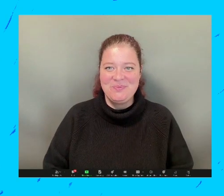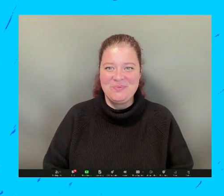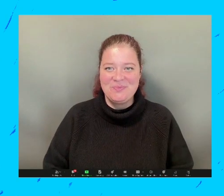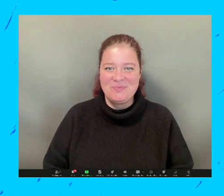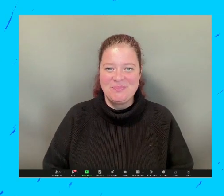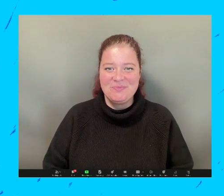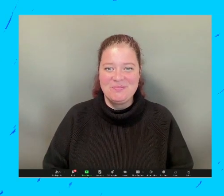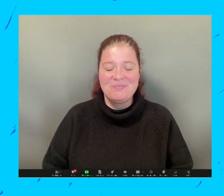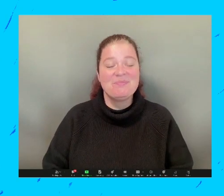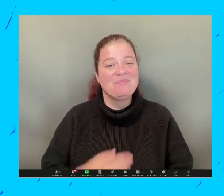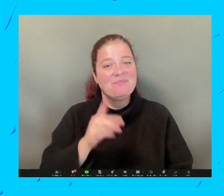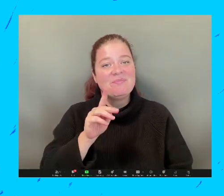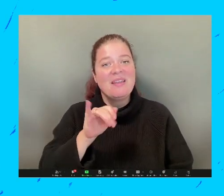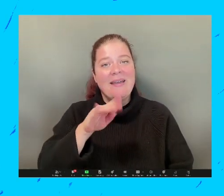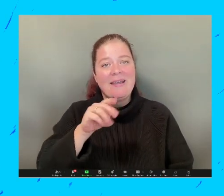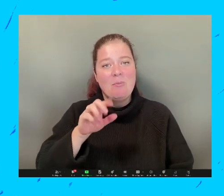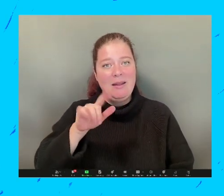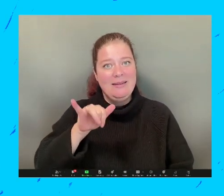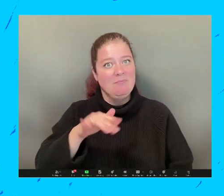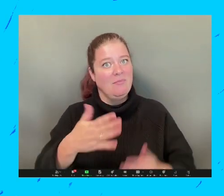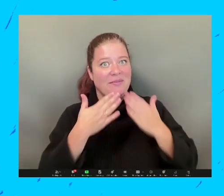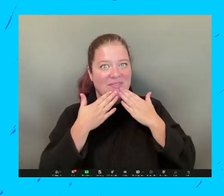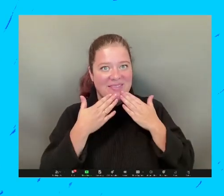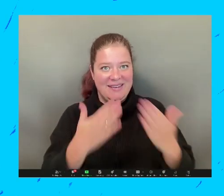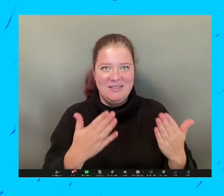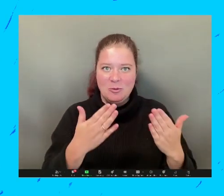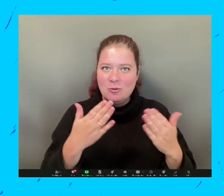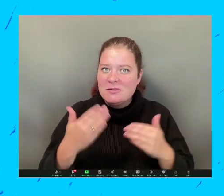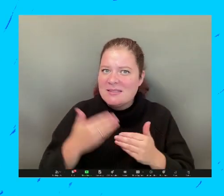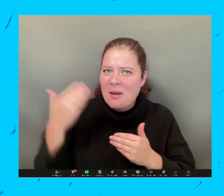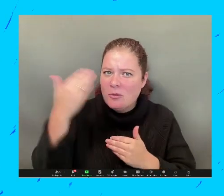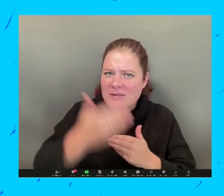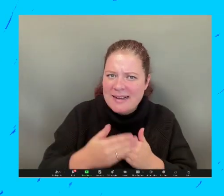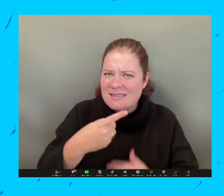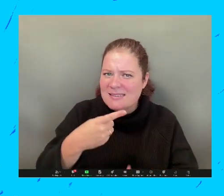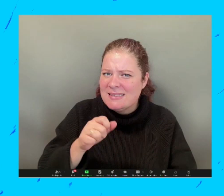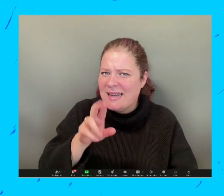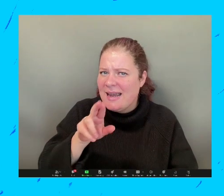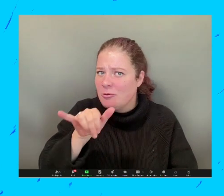Thank you so much, Pelemo. So we'll also hear from Gary.